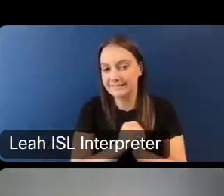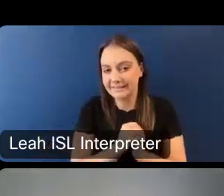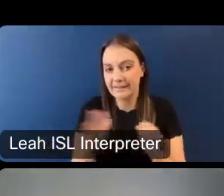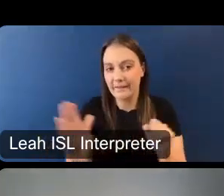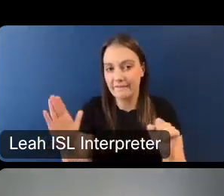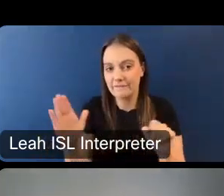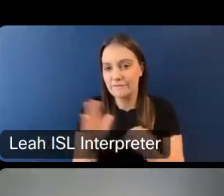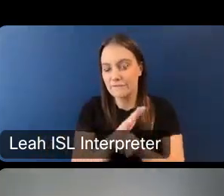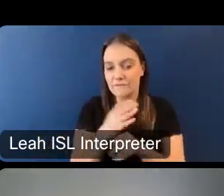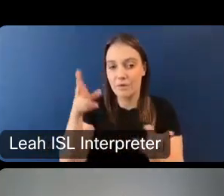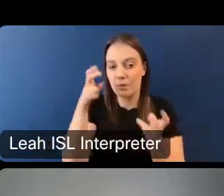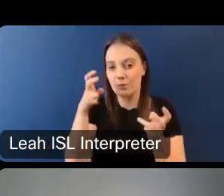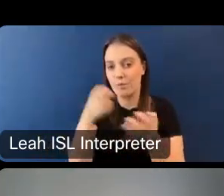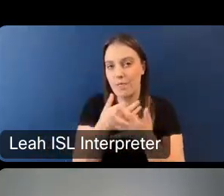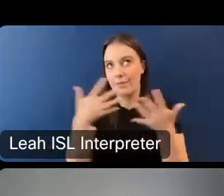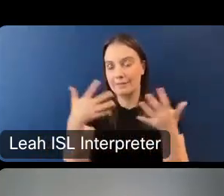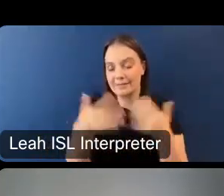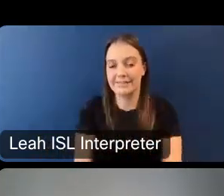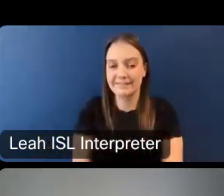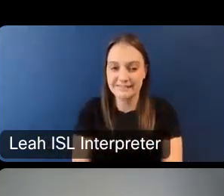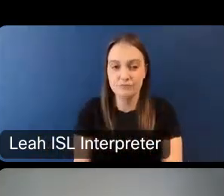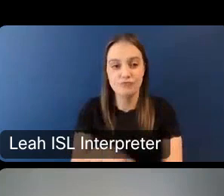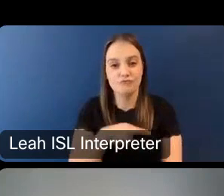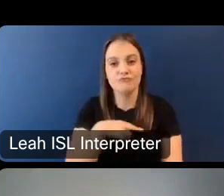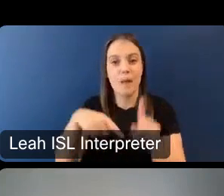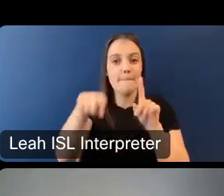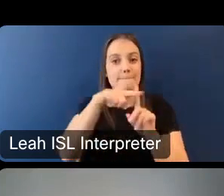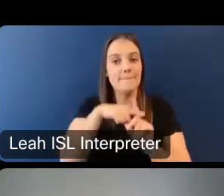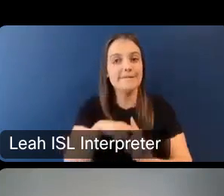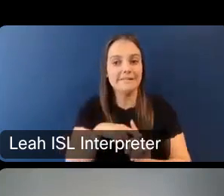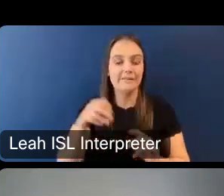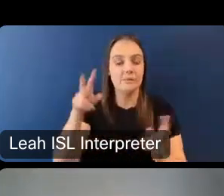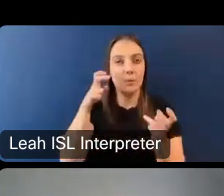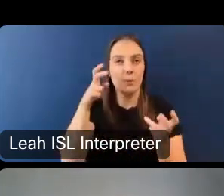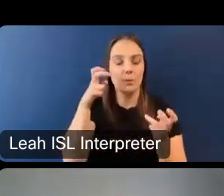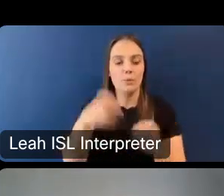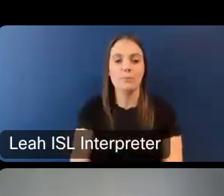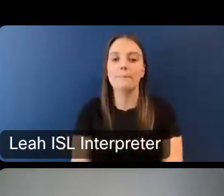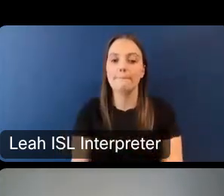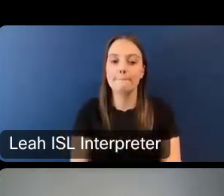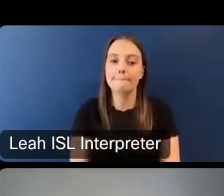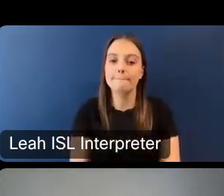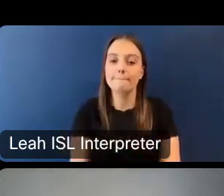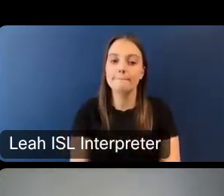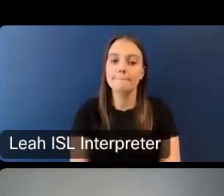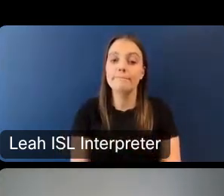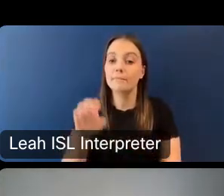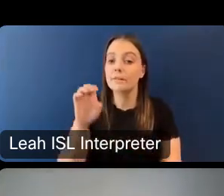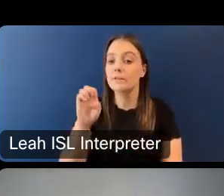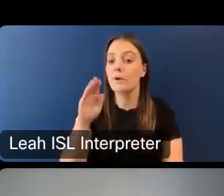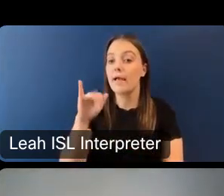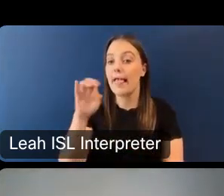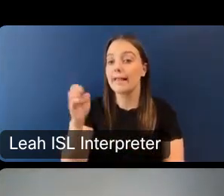session. It was really a very positive experience. So as Ellie introduced us, well, before